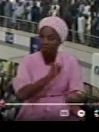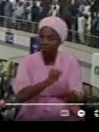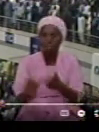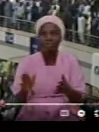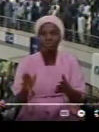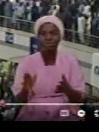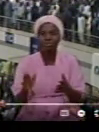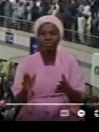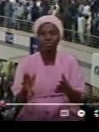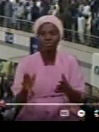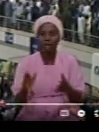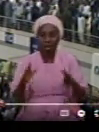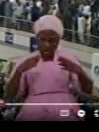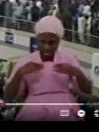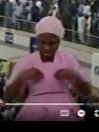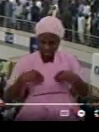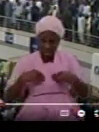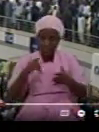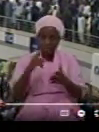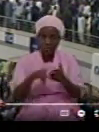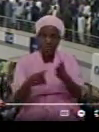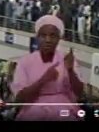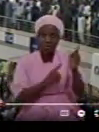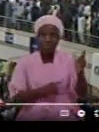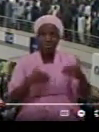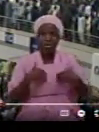Accept what the Lord has given.